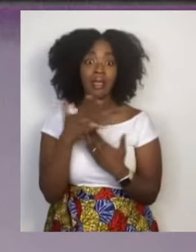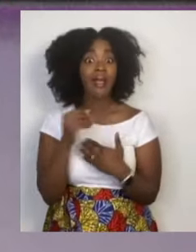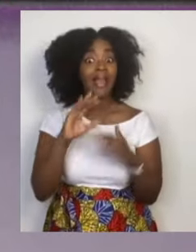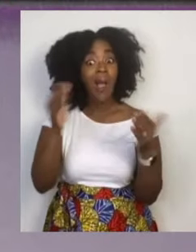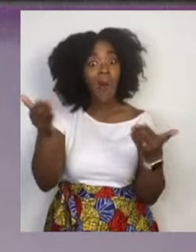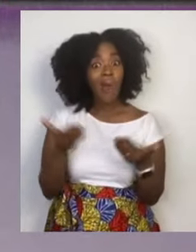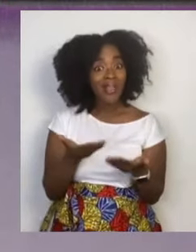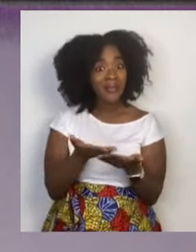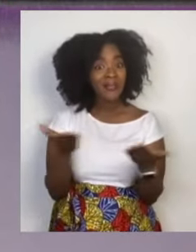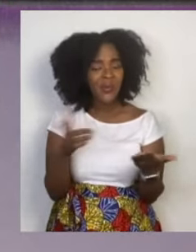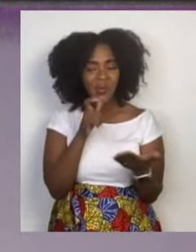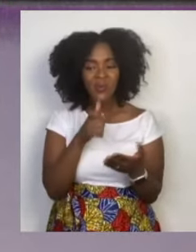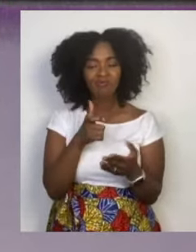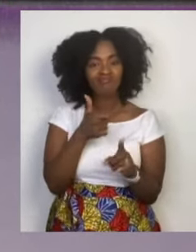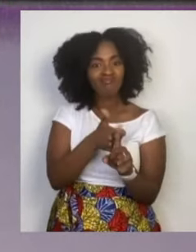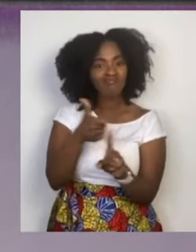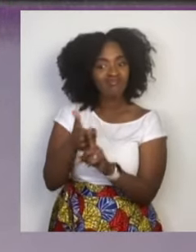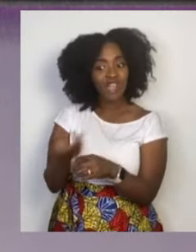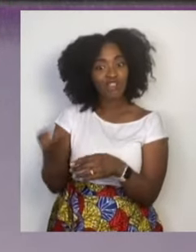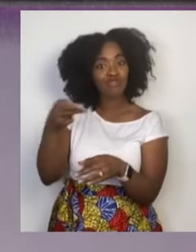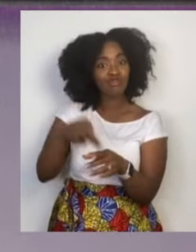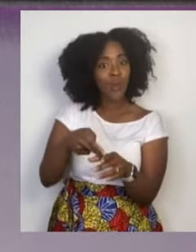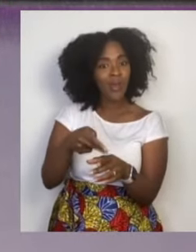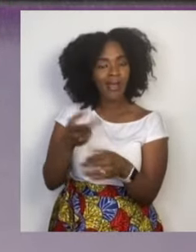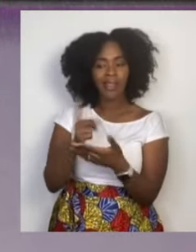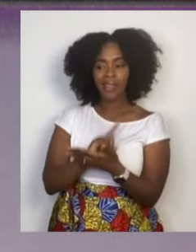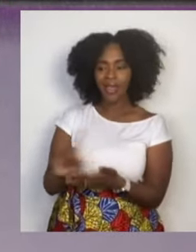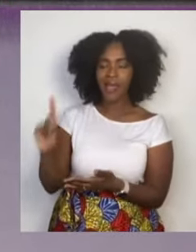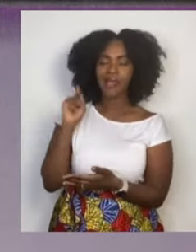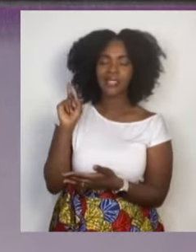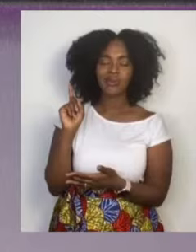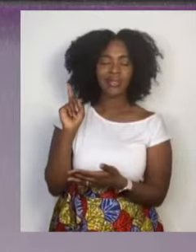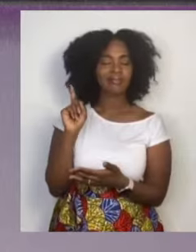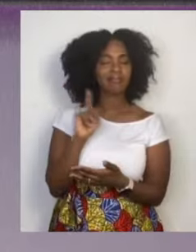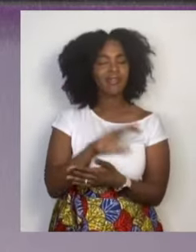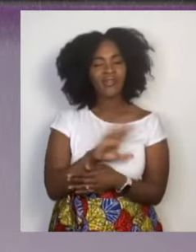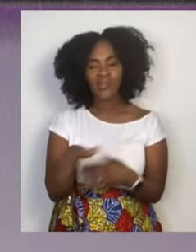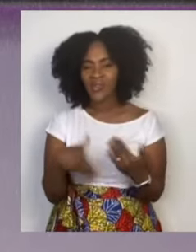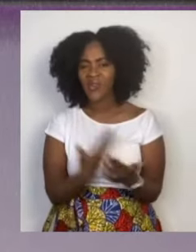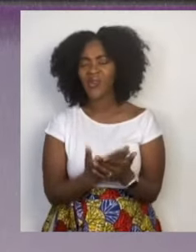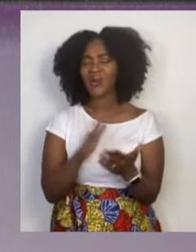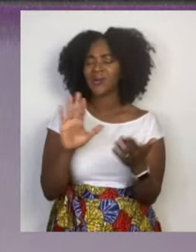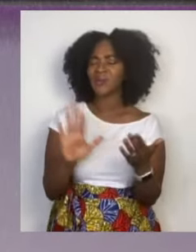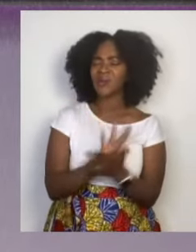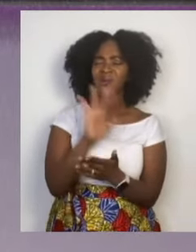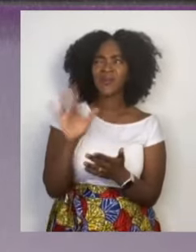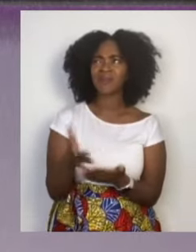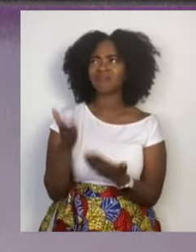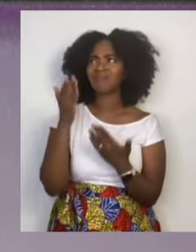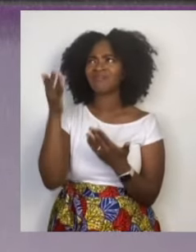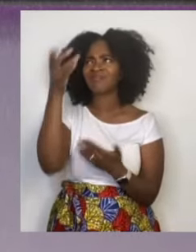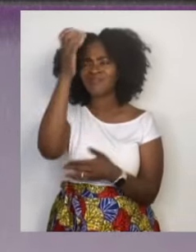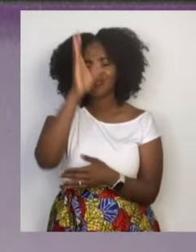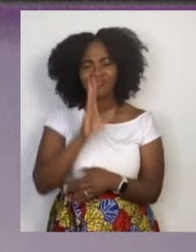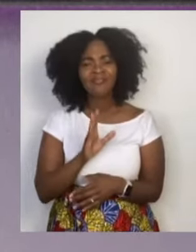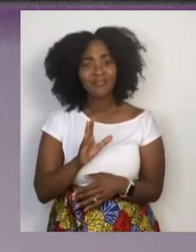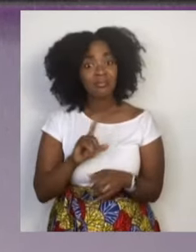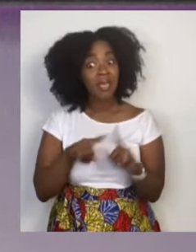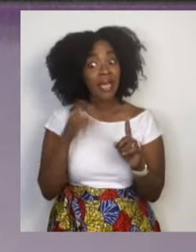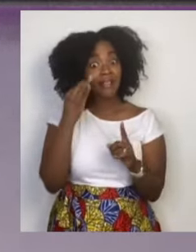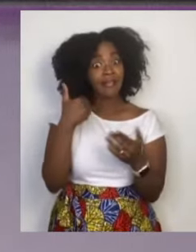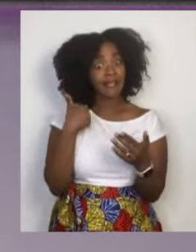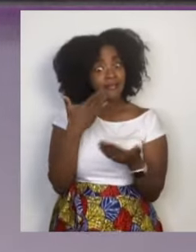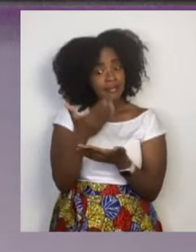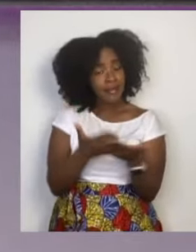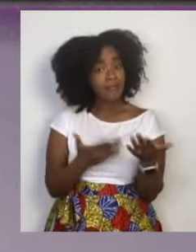To God be the glory for the things that He has done. But if there should be some who are here today who say, I want to